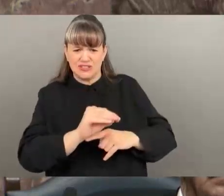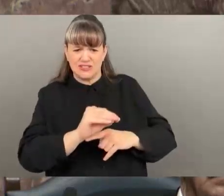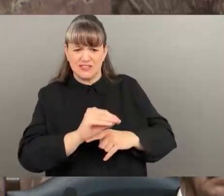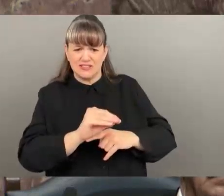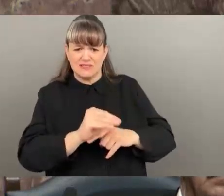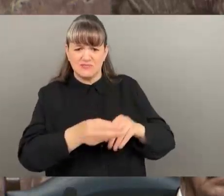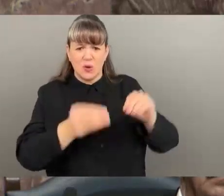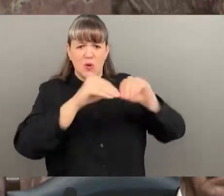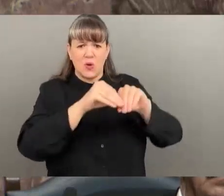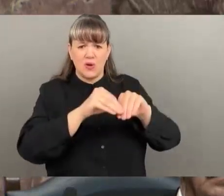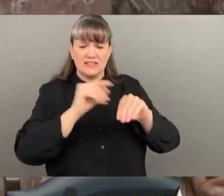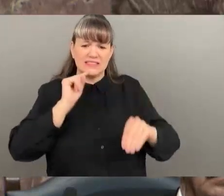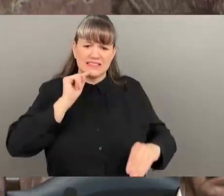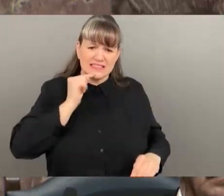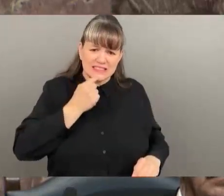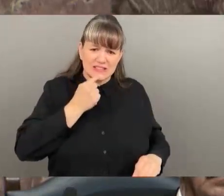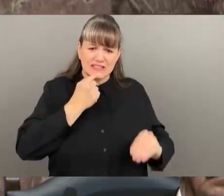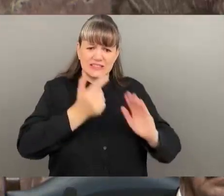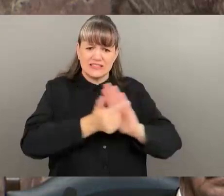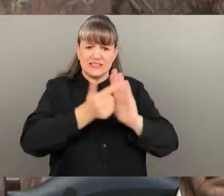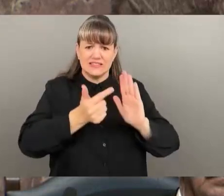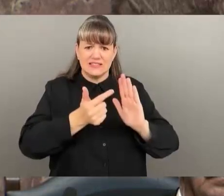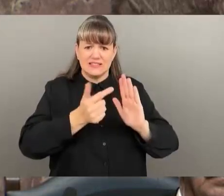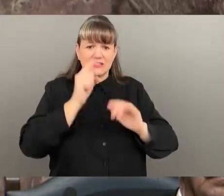in major crimes like murder.